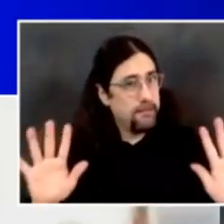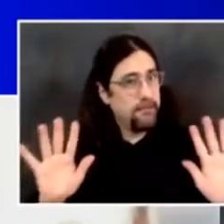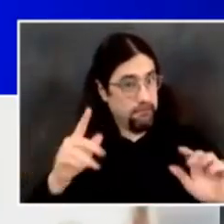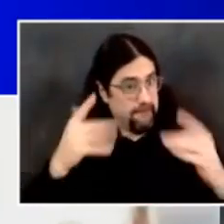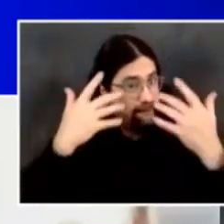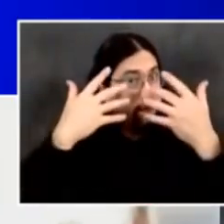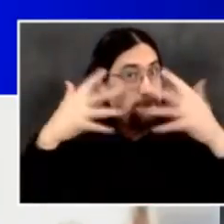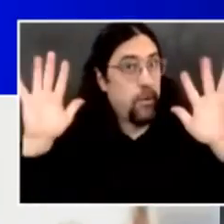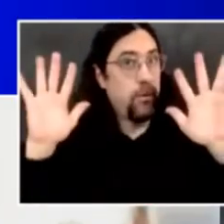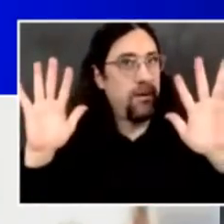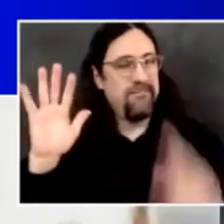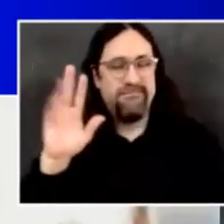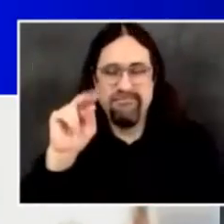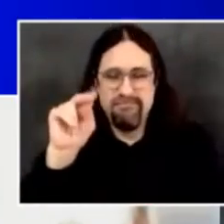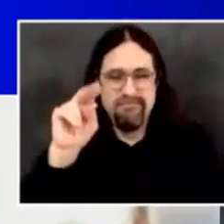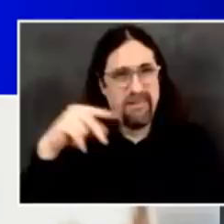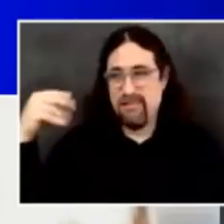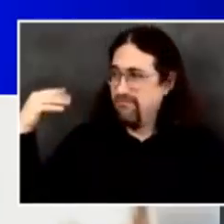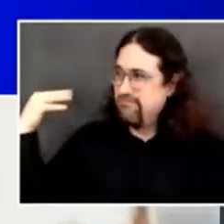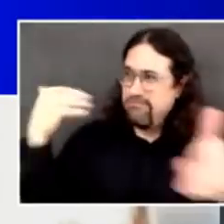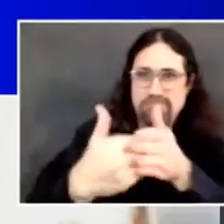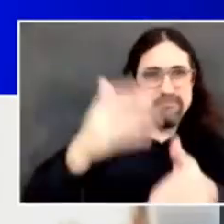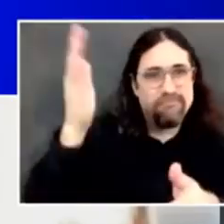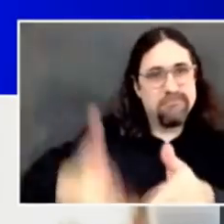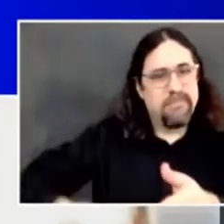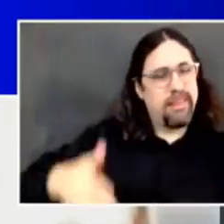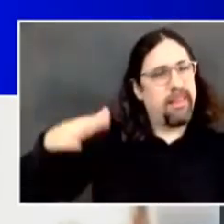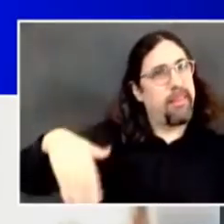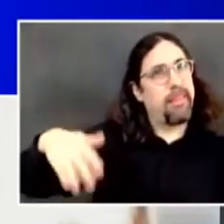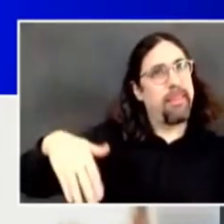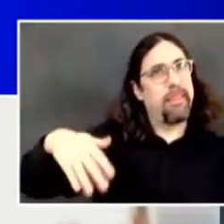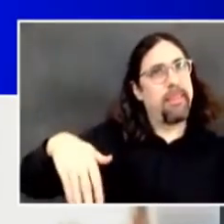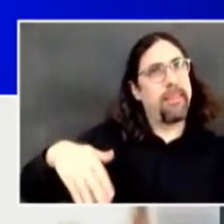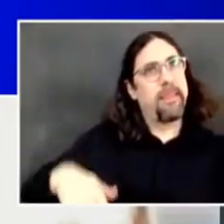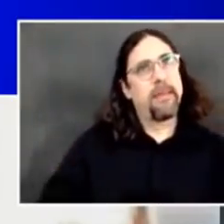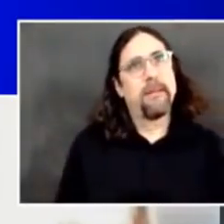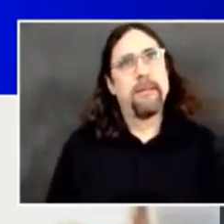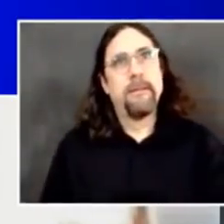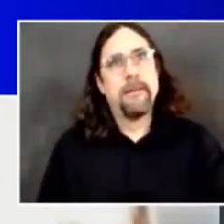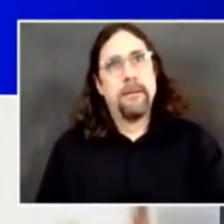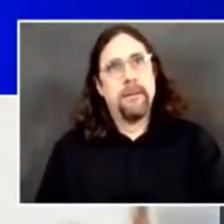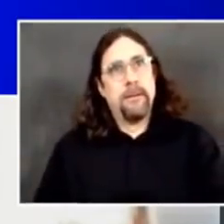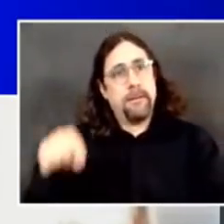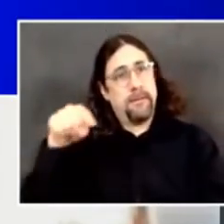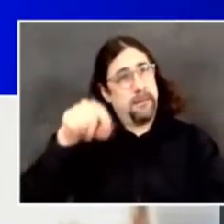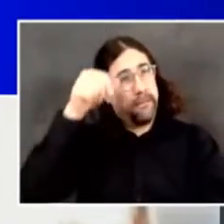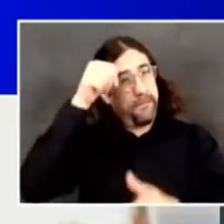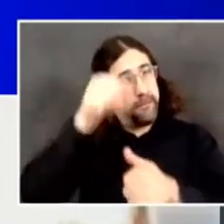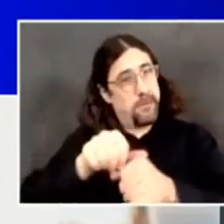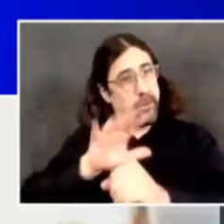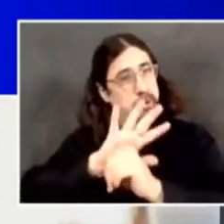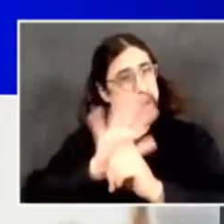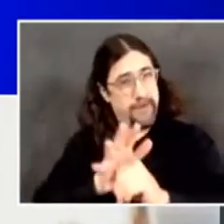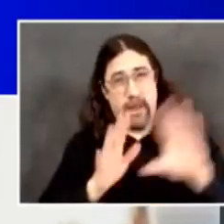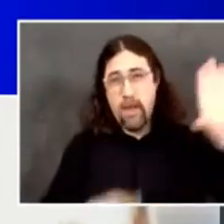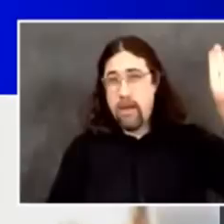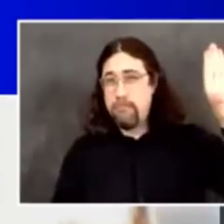also know that this disease later on could have a second wave, and we're not going to be caught looking. We're going to be ready for it.